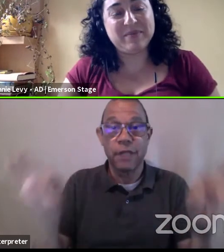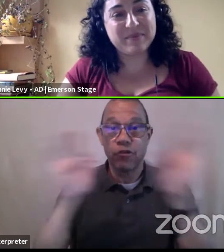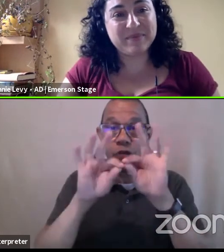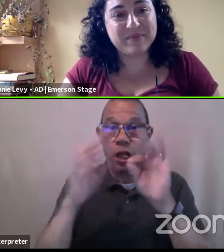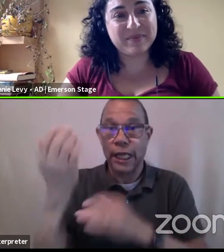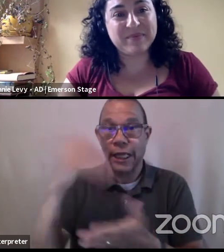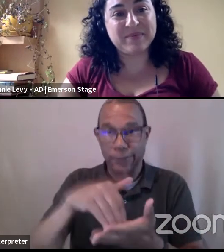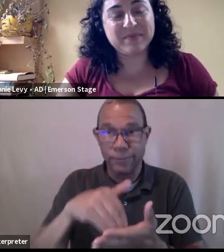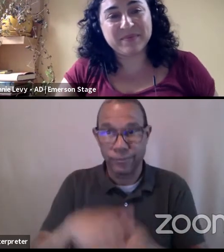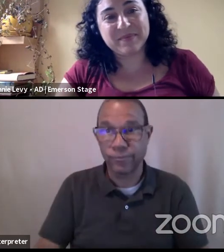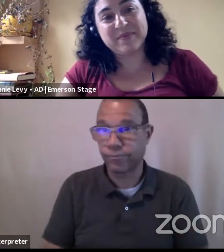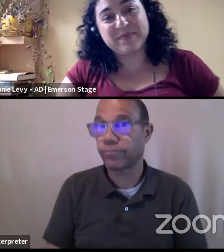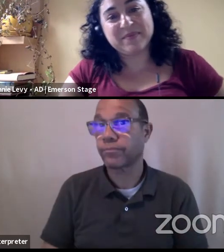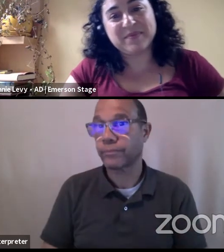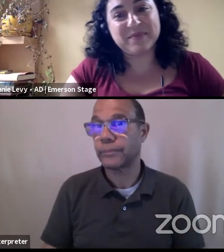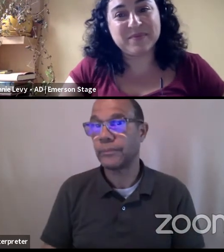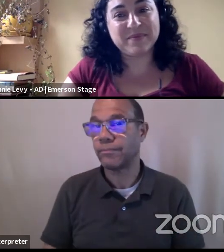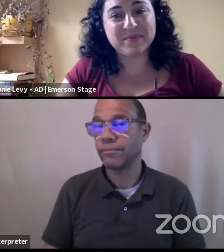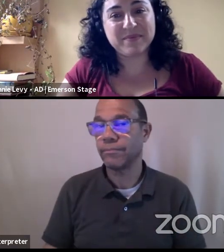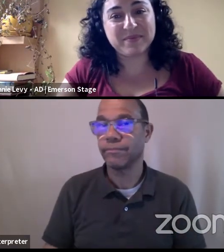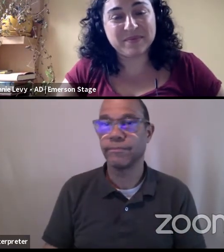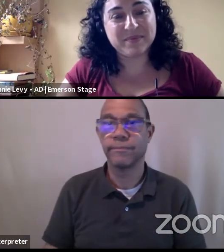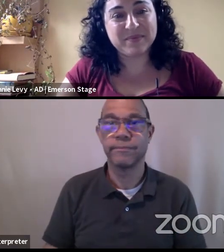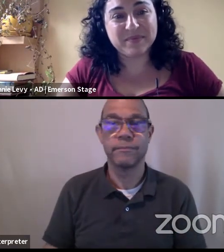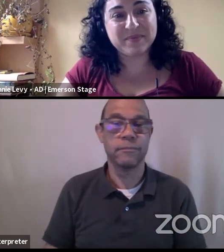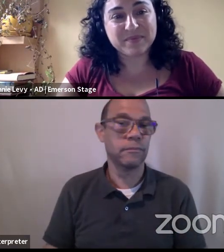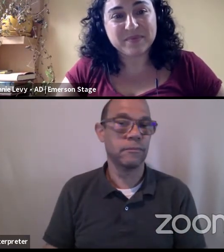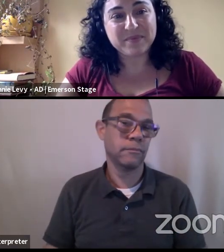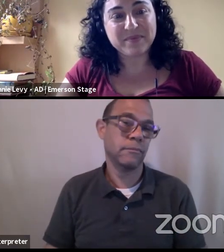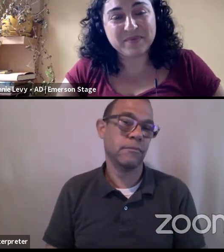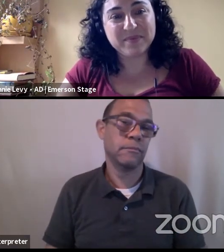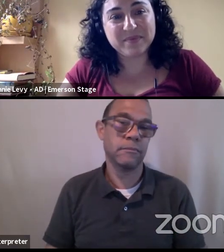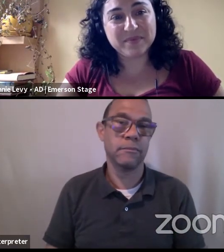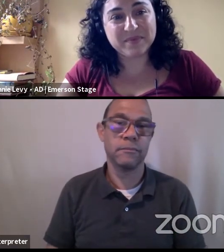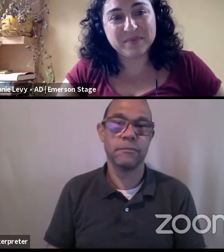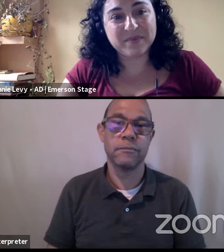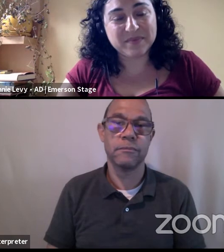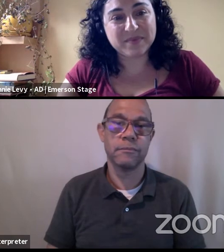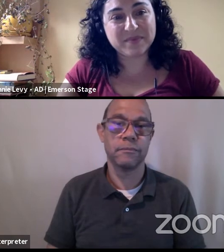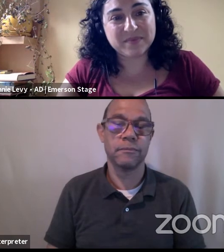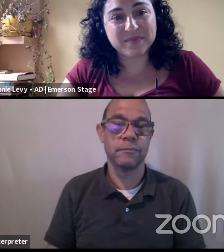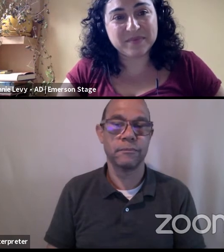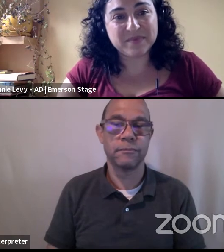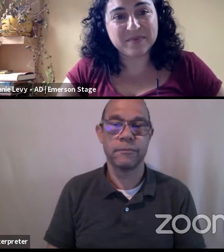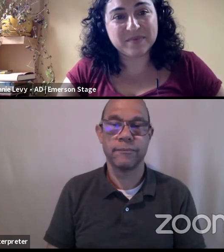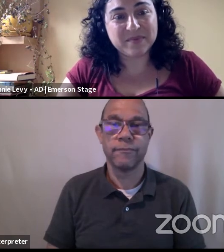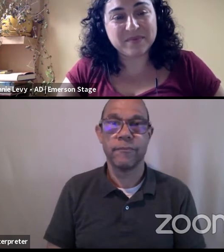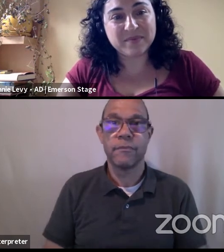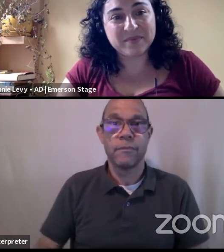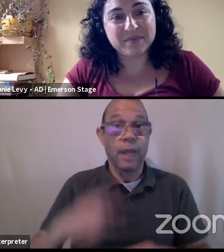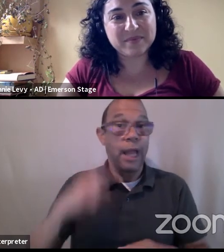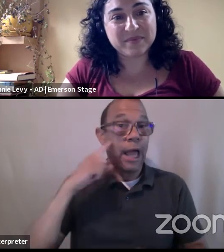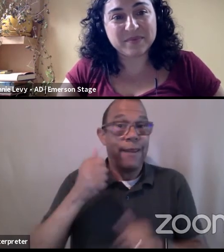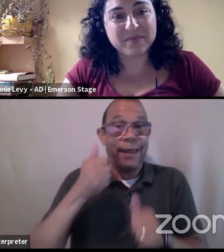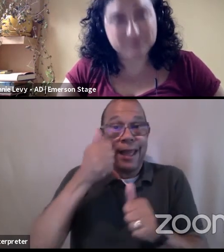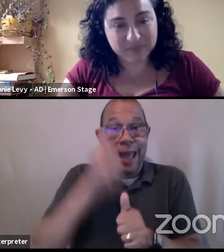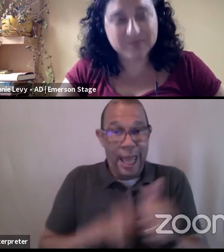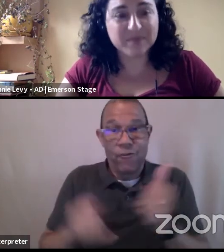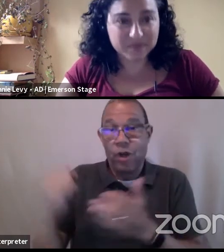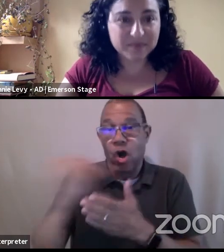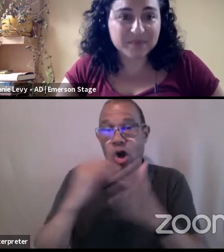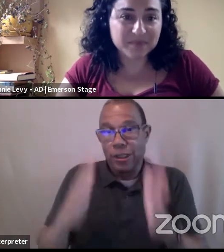Yeah, I think every artist right now is trying to answer that